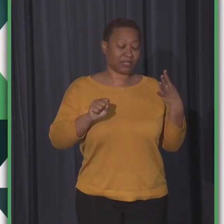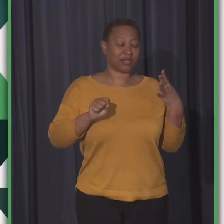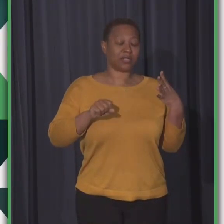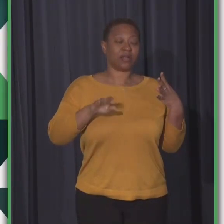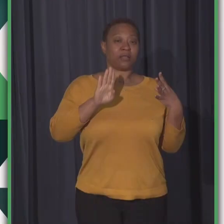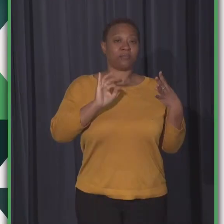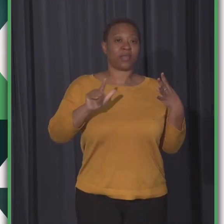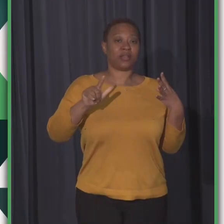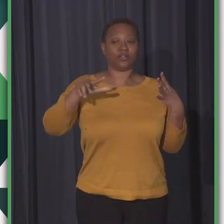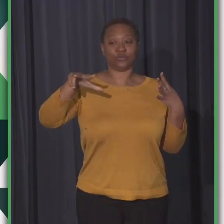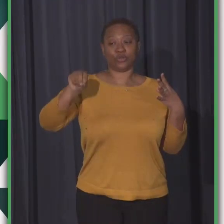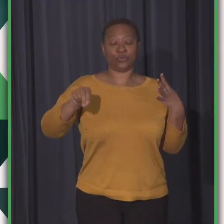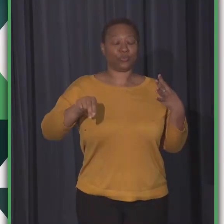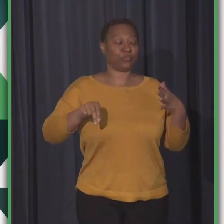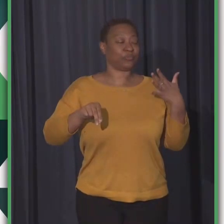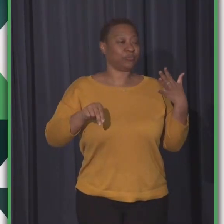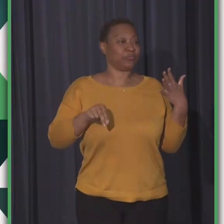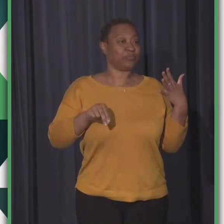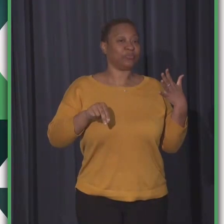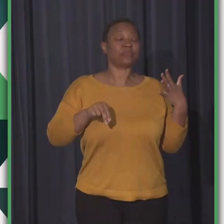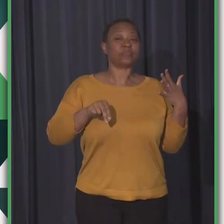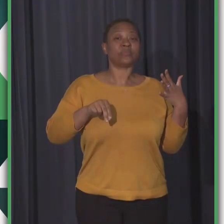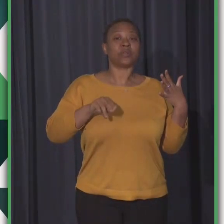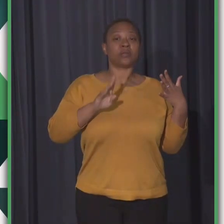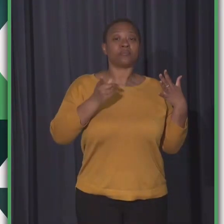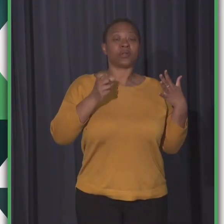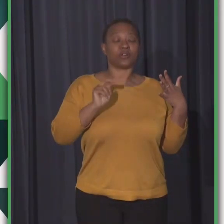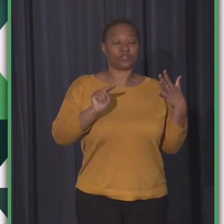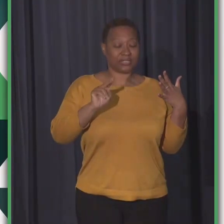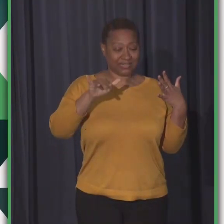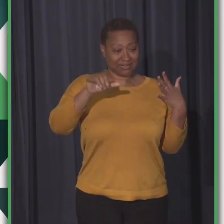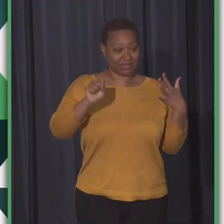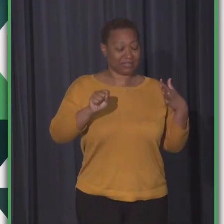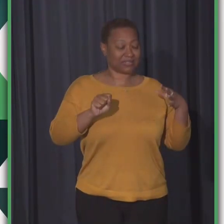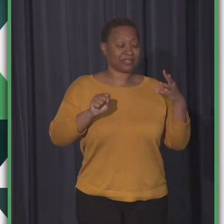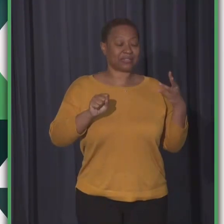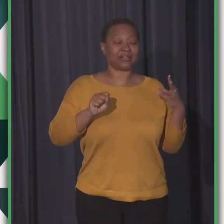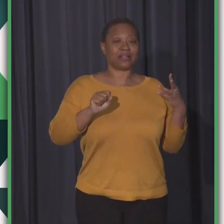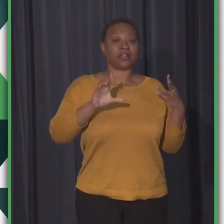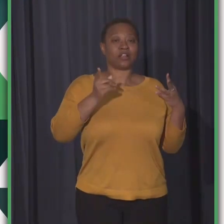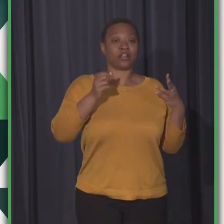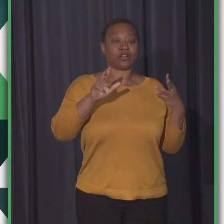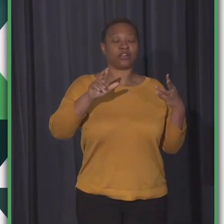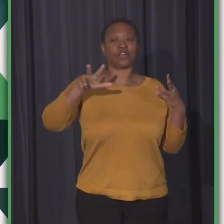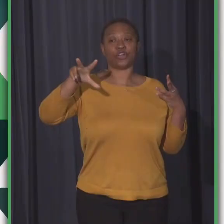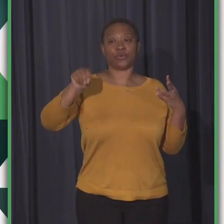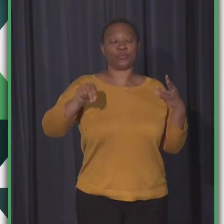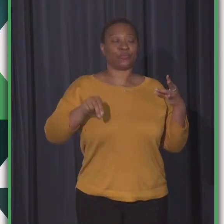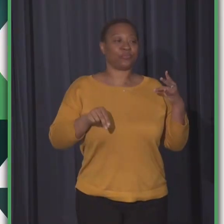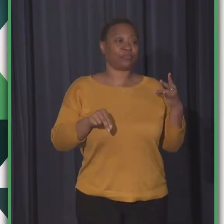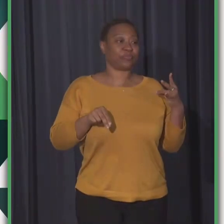Commissioner Bell? No. Commissioner Burton? Yes. Commissioner Carter?